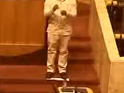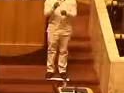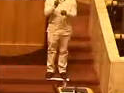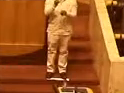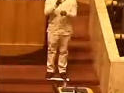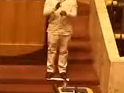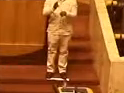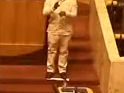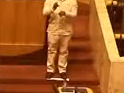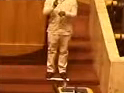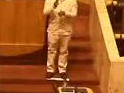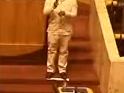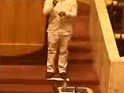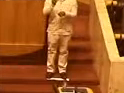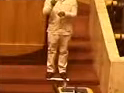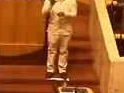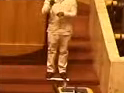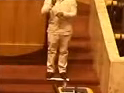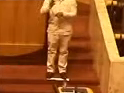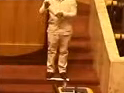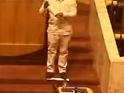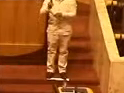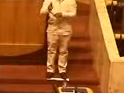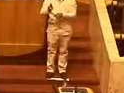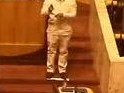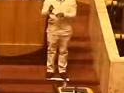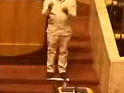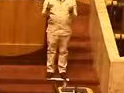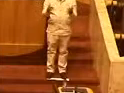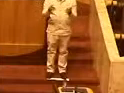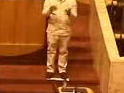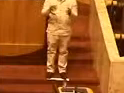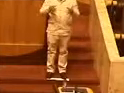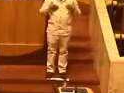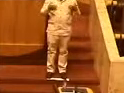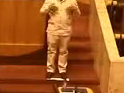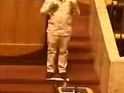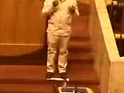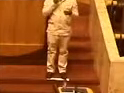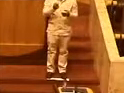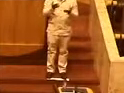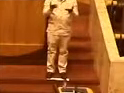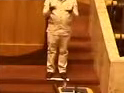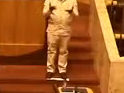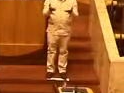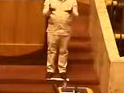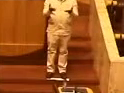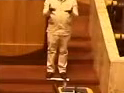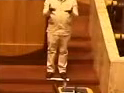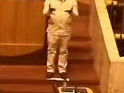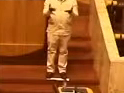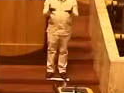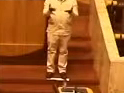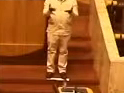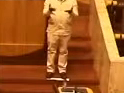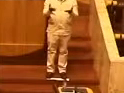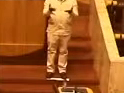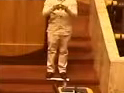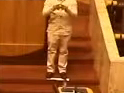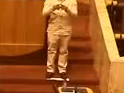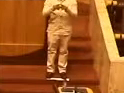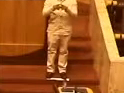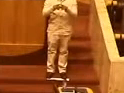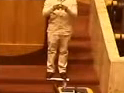2,265 million rand. We are pleased to announce that at least 13 projects are completed and will